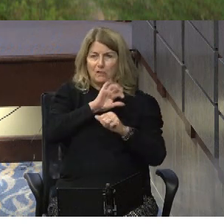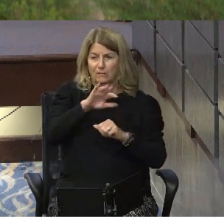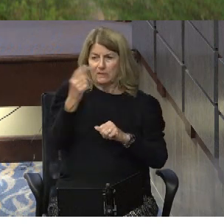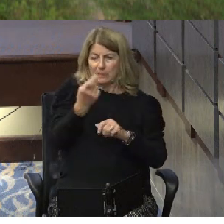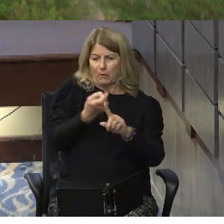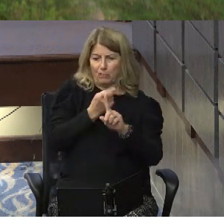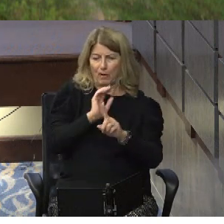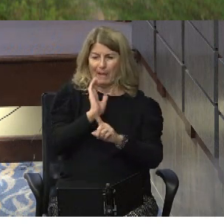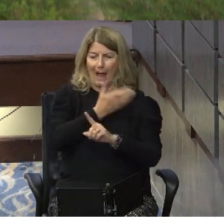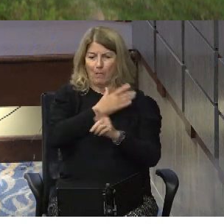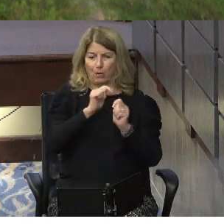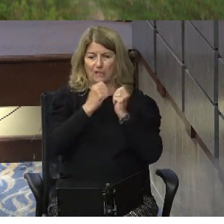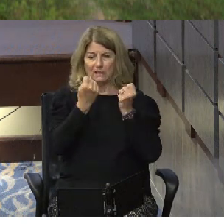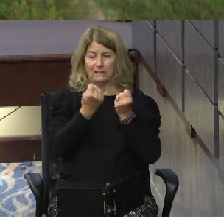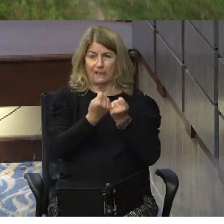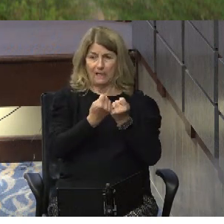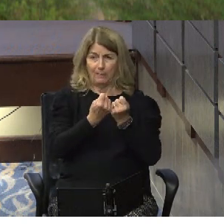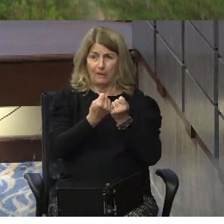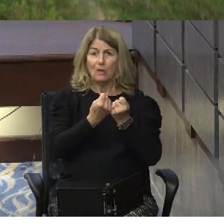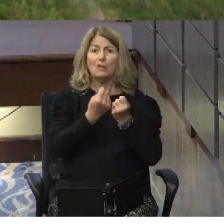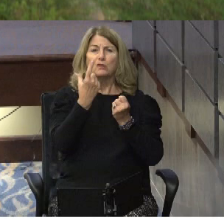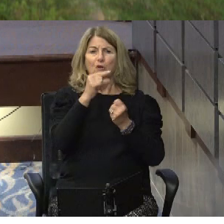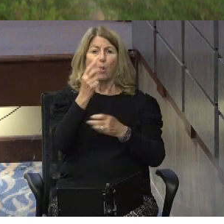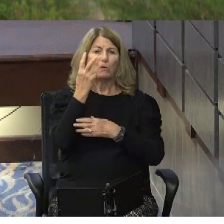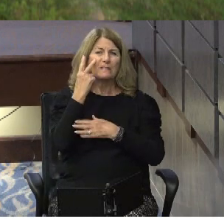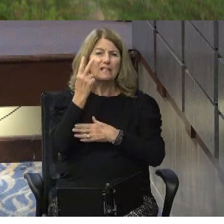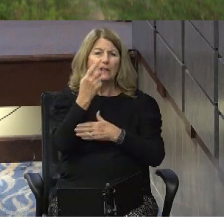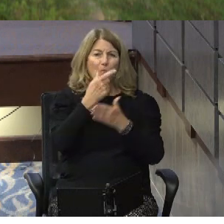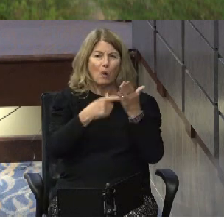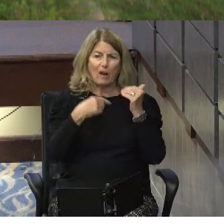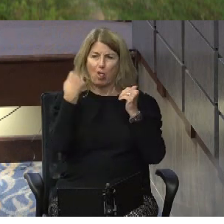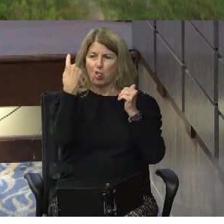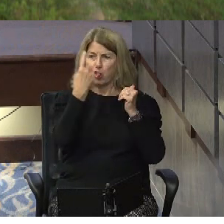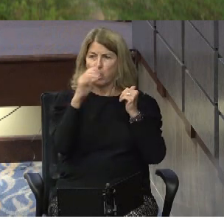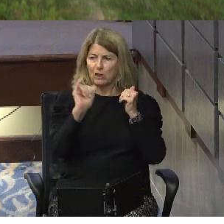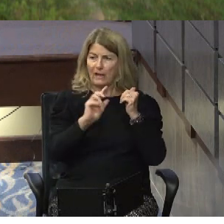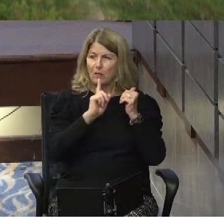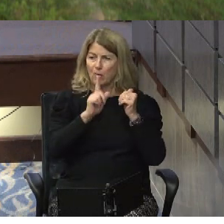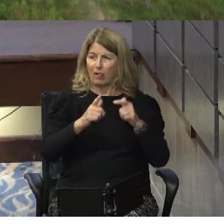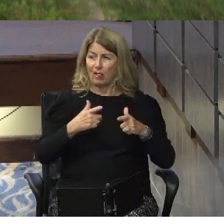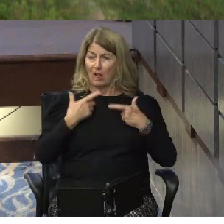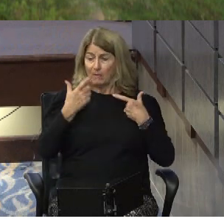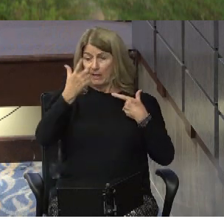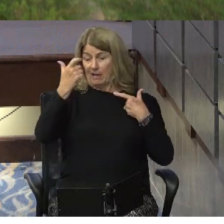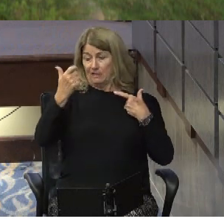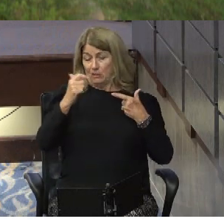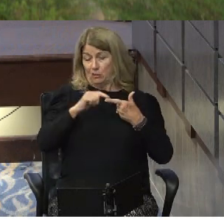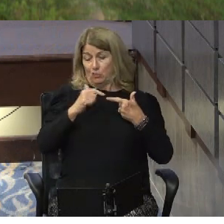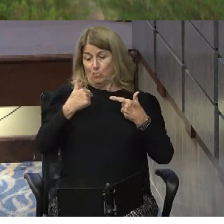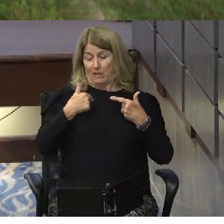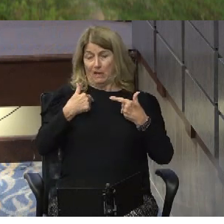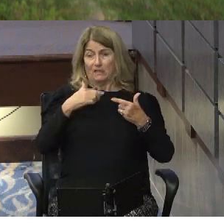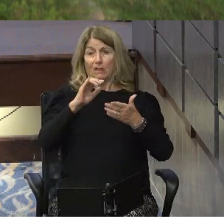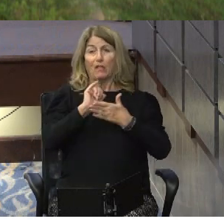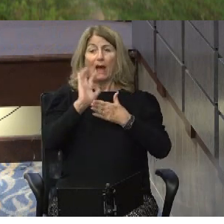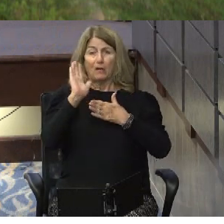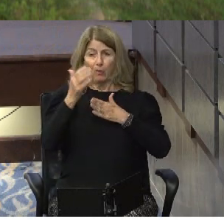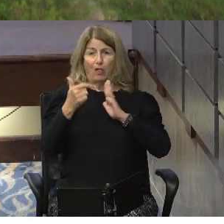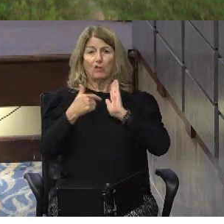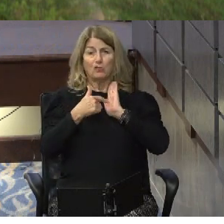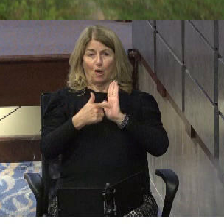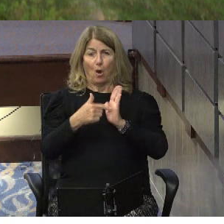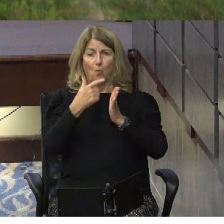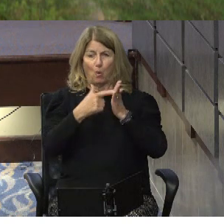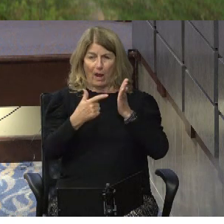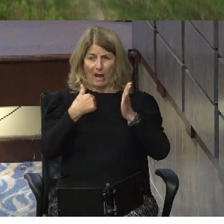team to go look what this looks like in real life somewhere, because I think to me that's going to dictate what I get excited